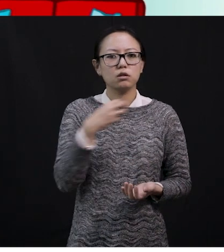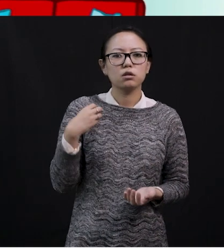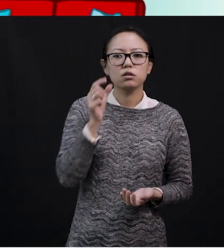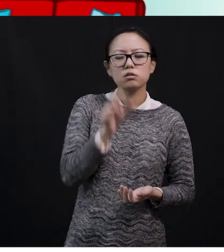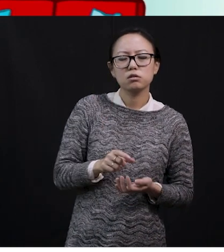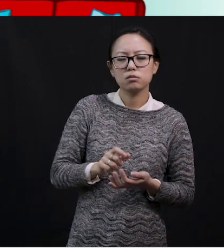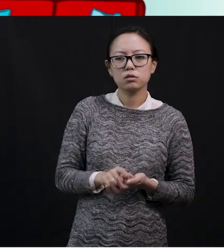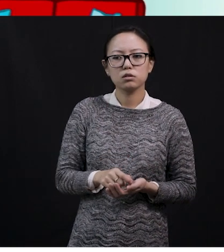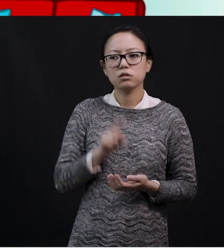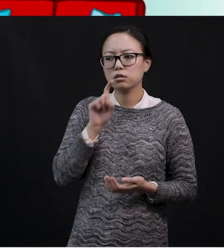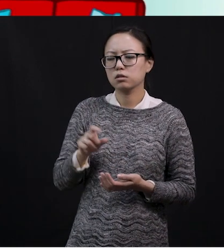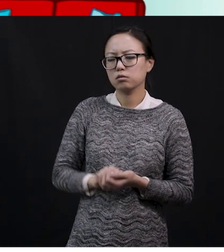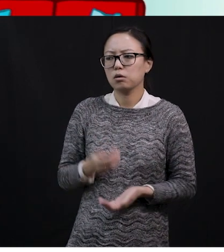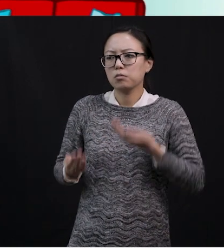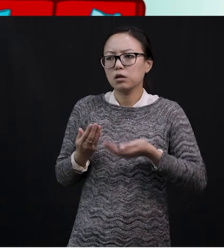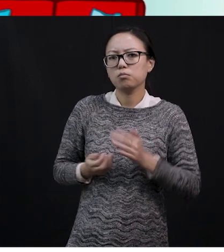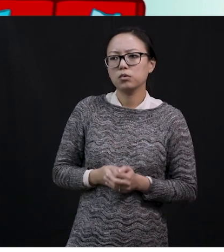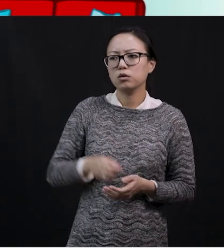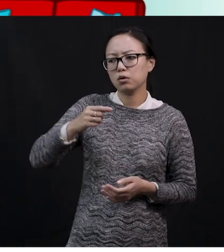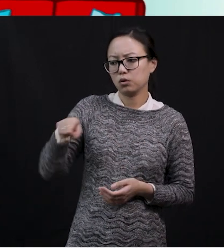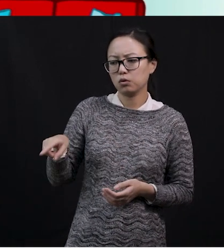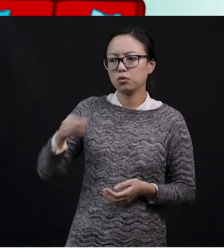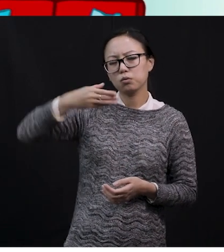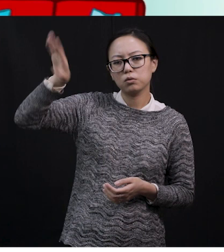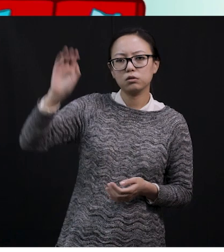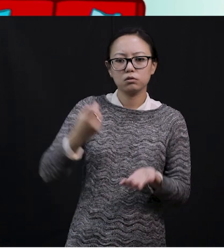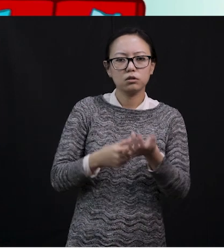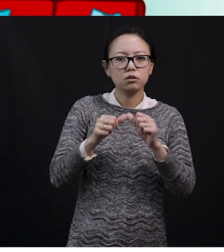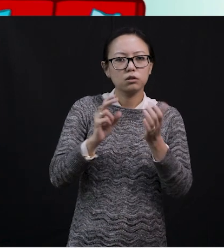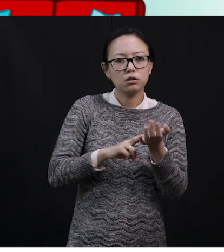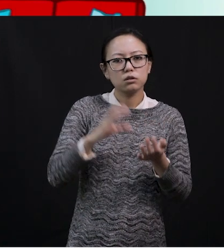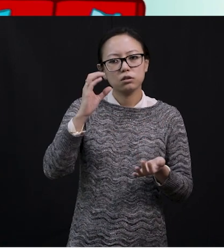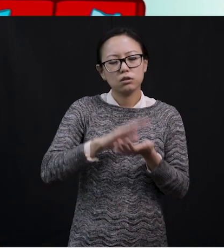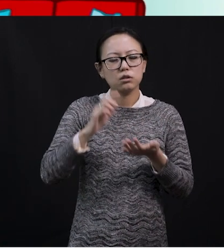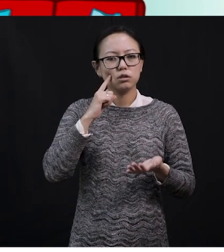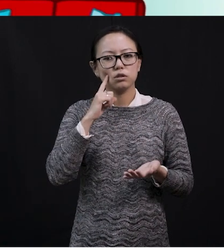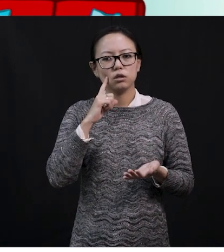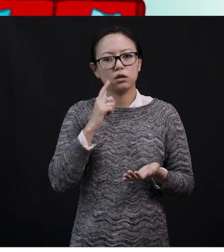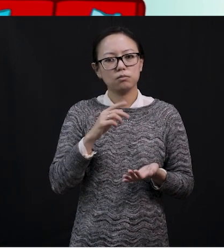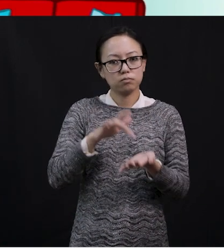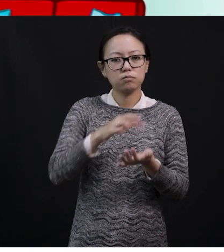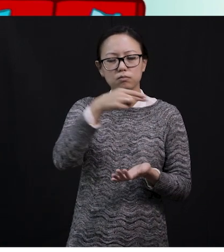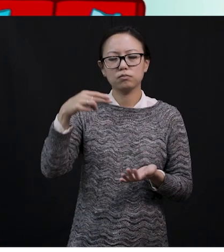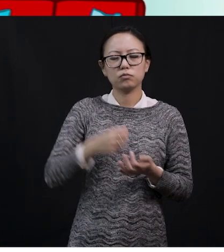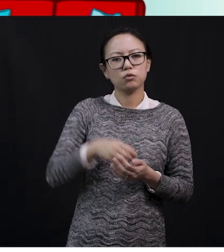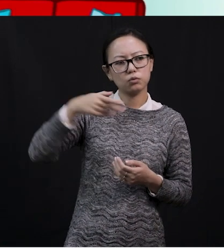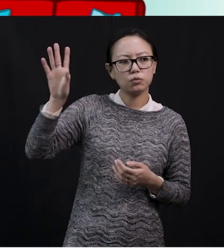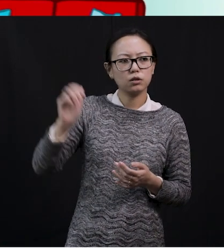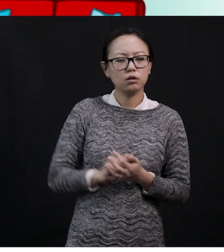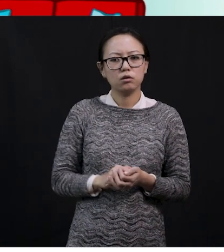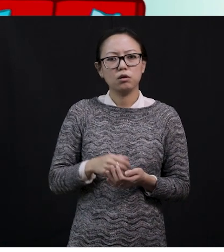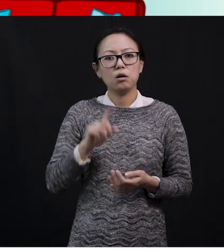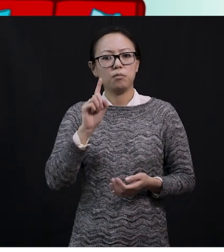he continues, the doctor, "I'm sure you have been to Ranchi, but for some reason, the entire episode has